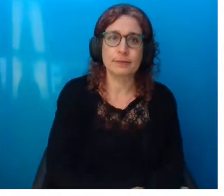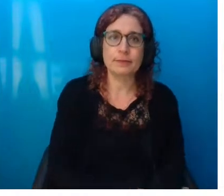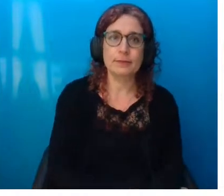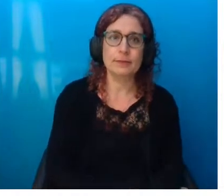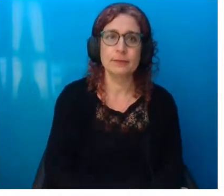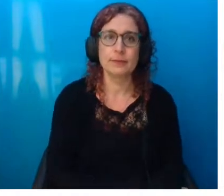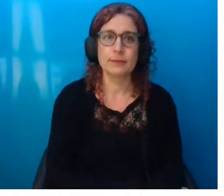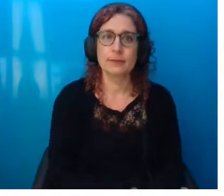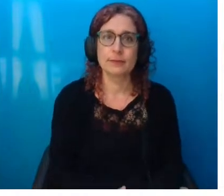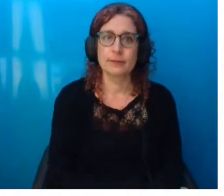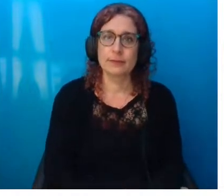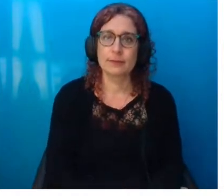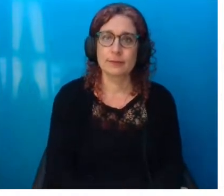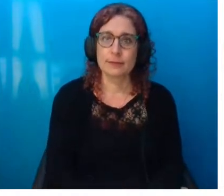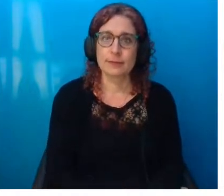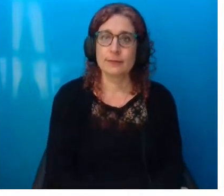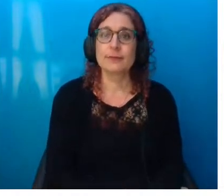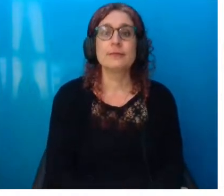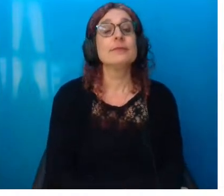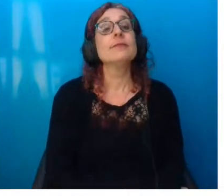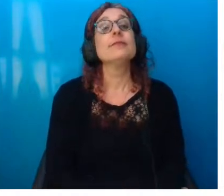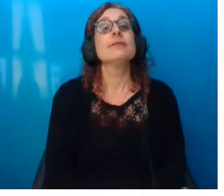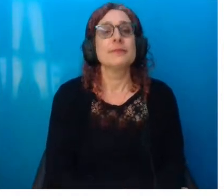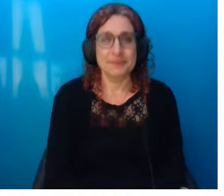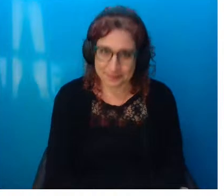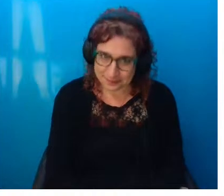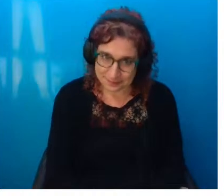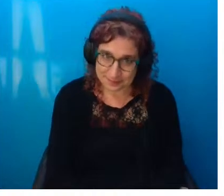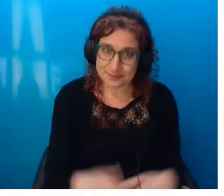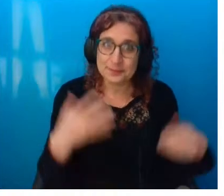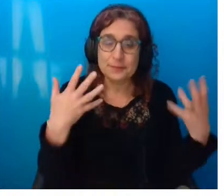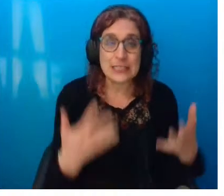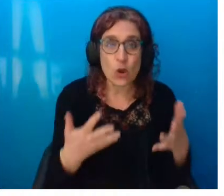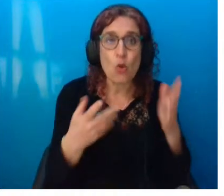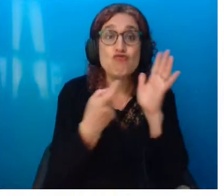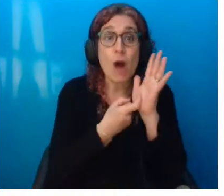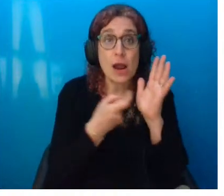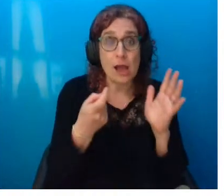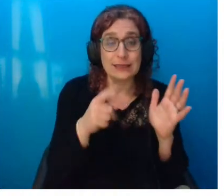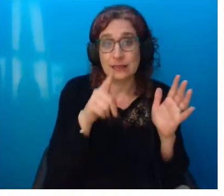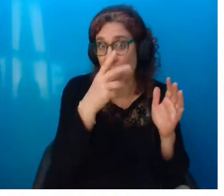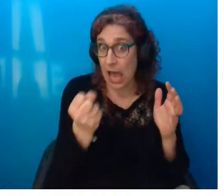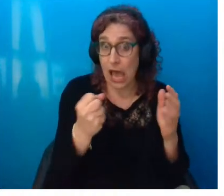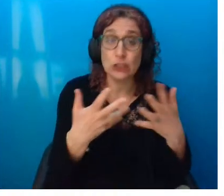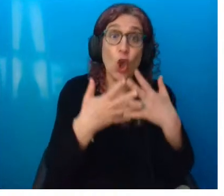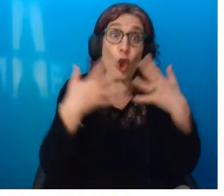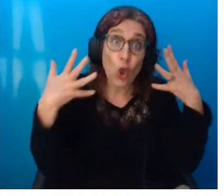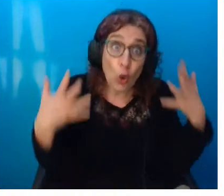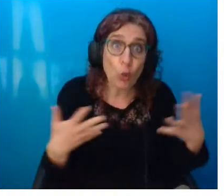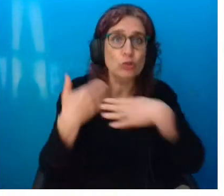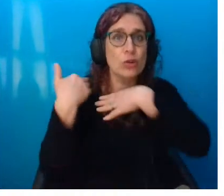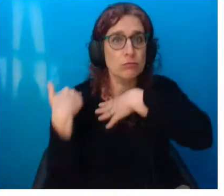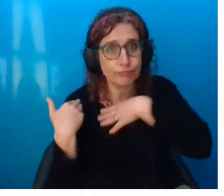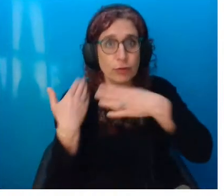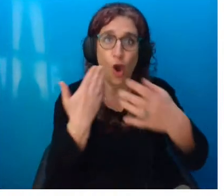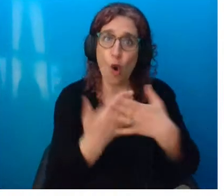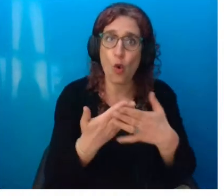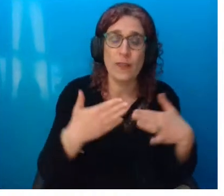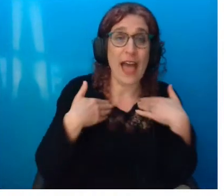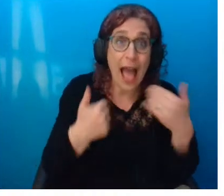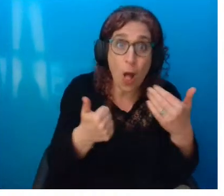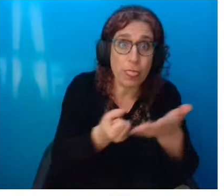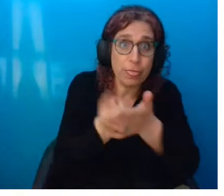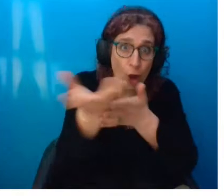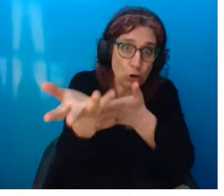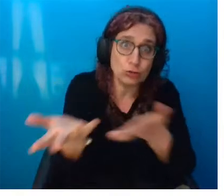So, in summary, rhinitis causes a significant health burden. We in primary care have